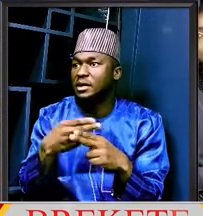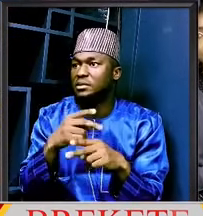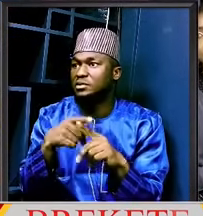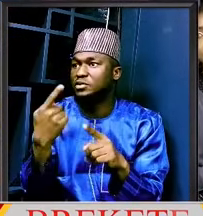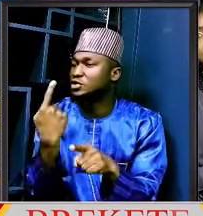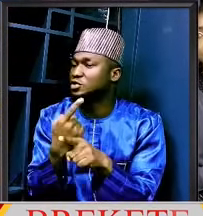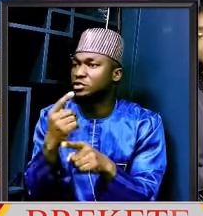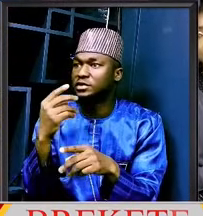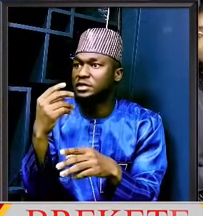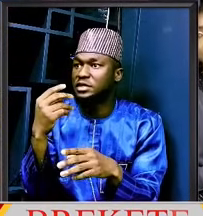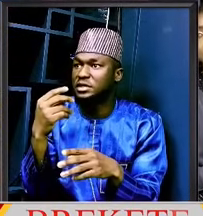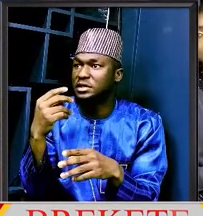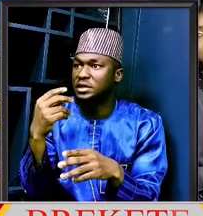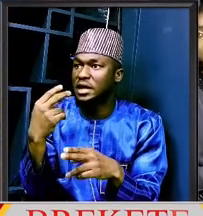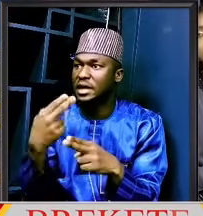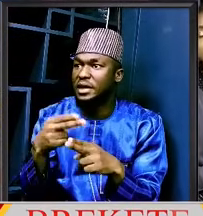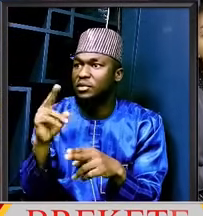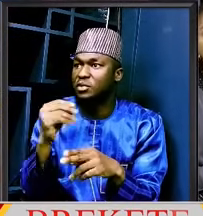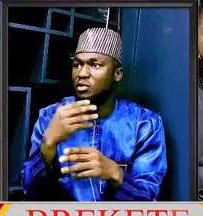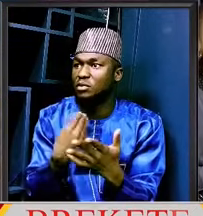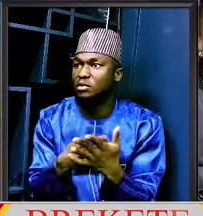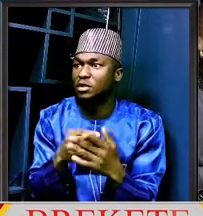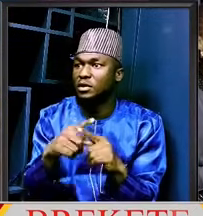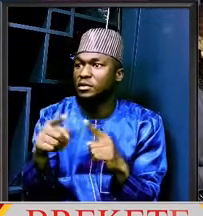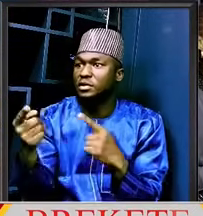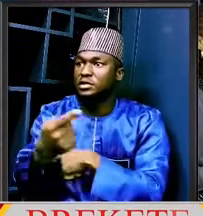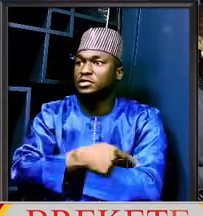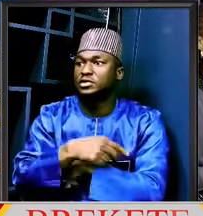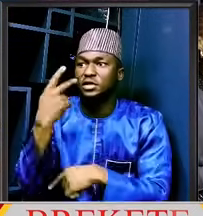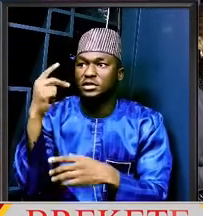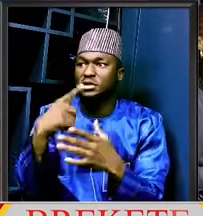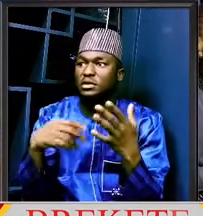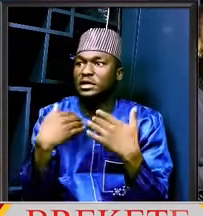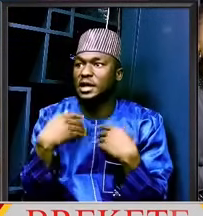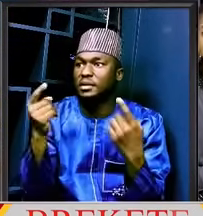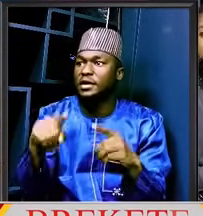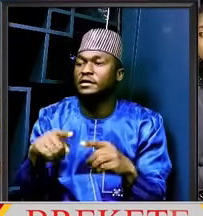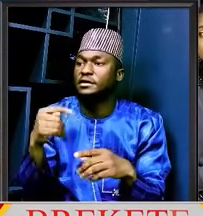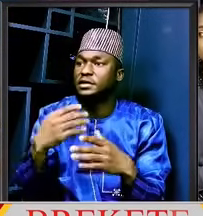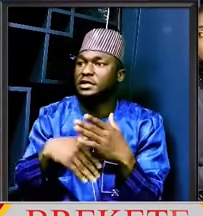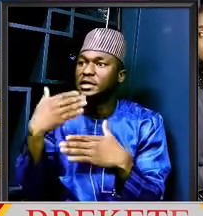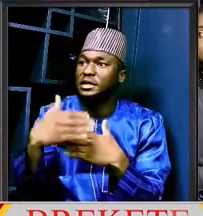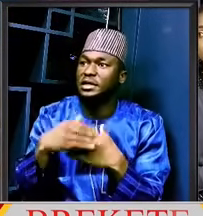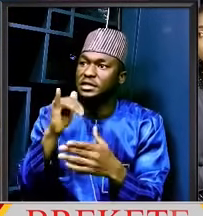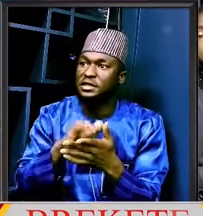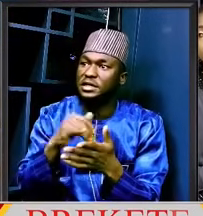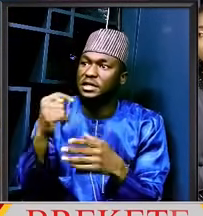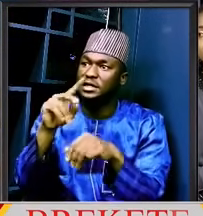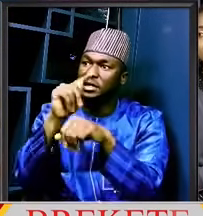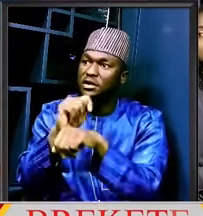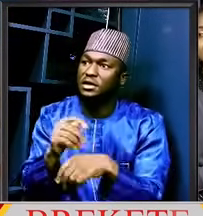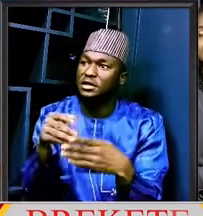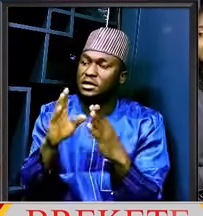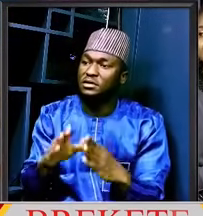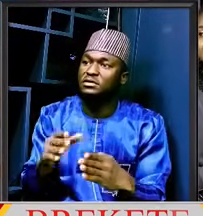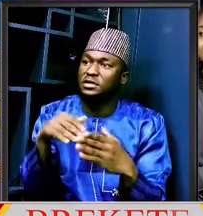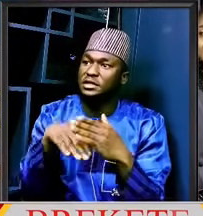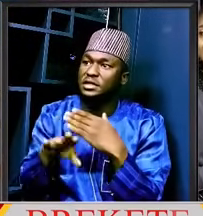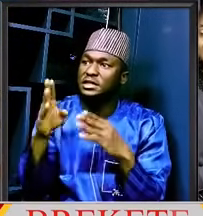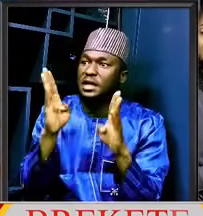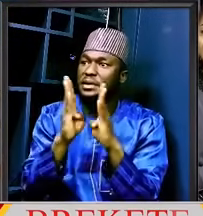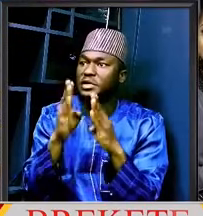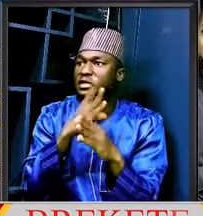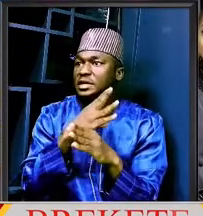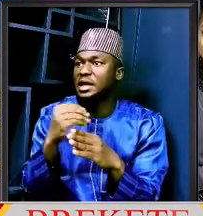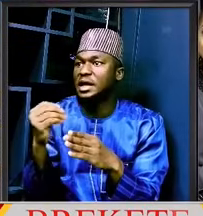name for us, no money. But today, see what has happened. The next thing, those traditional rulers entered the meeting and